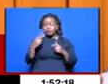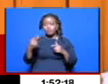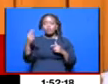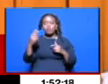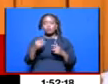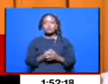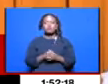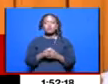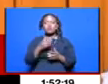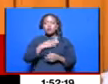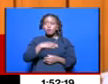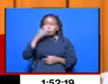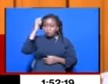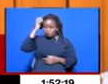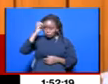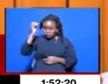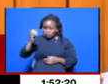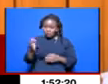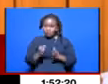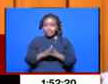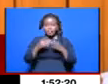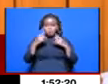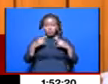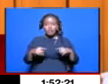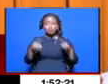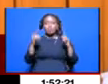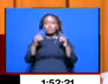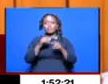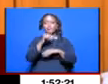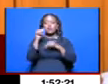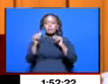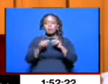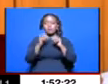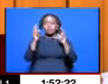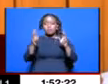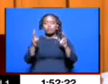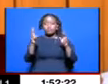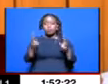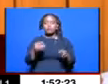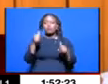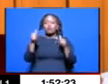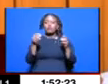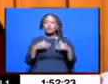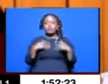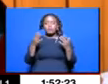my opinions and pronouncements on the issues as delineated by the court.